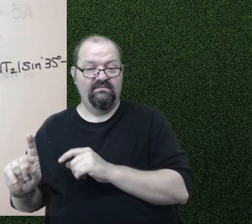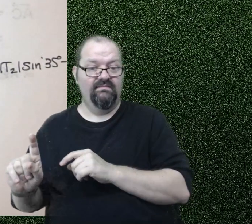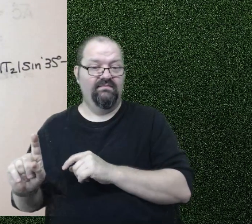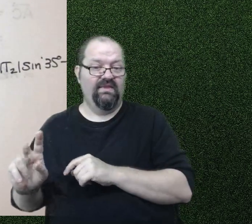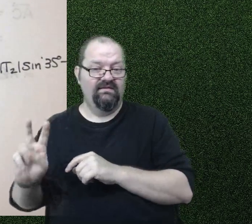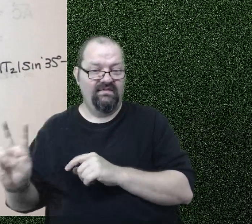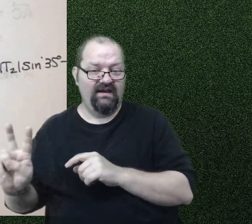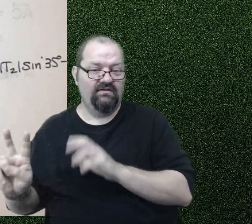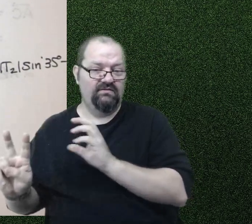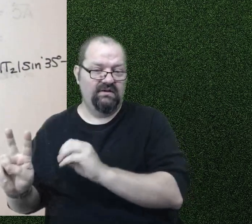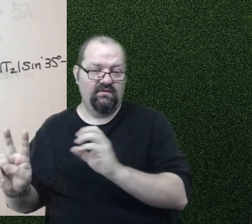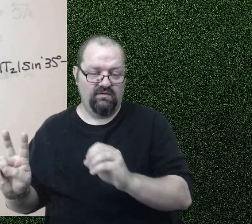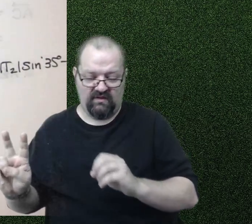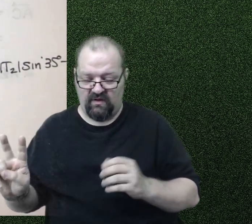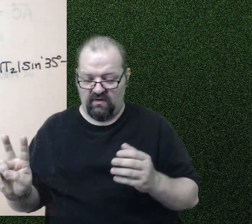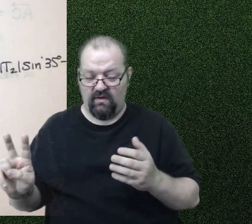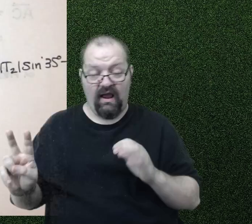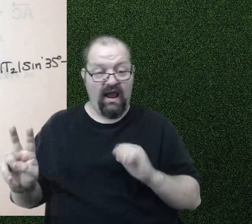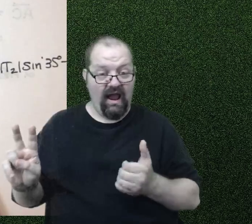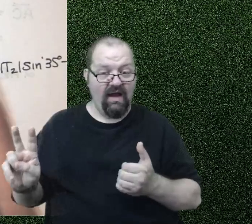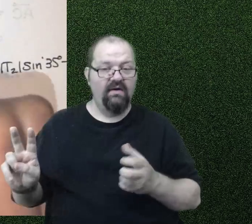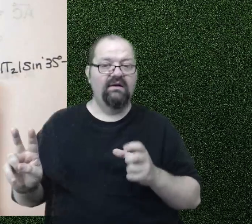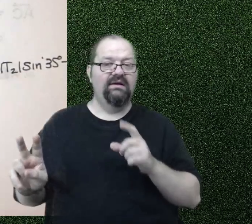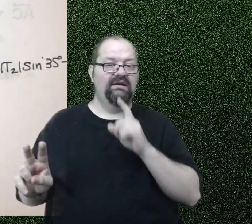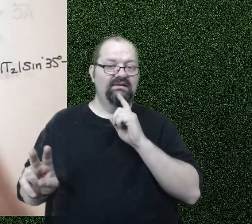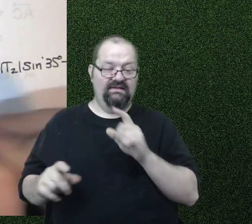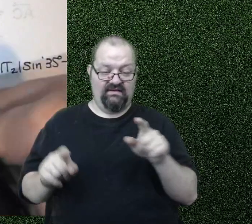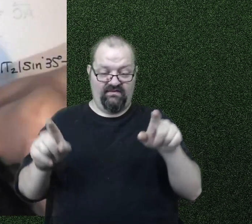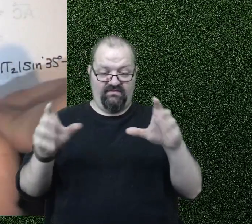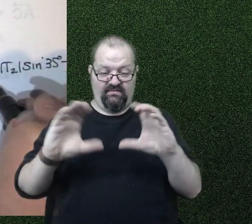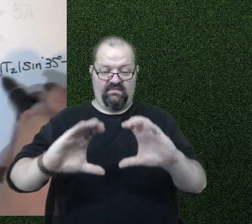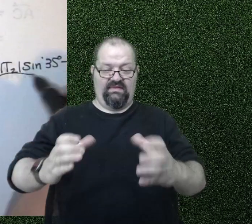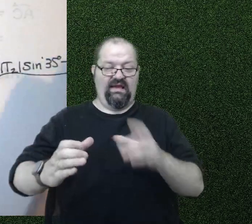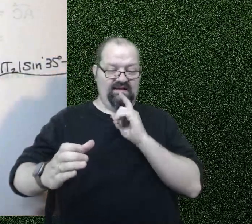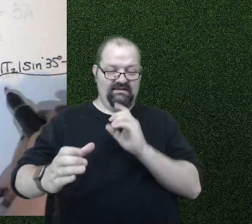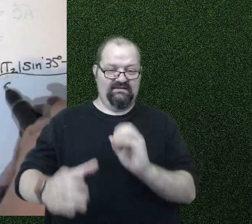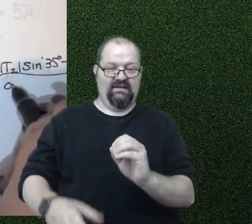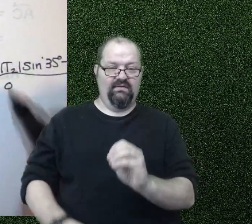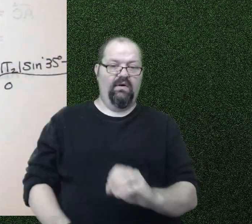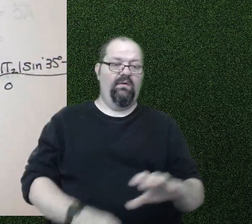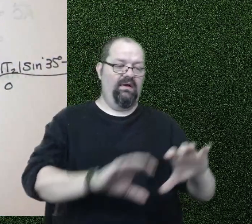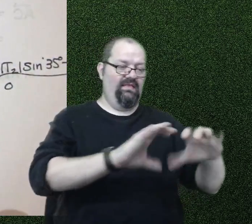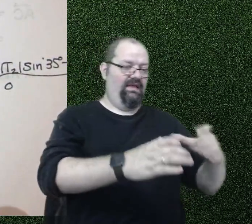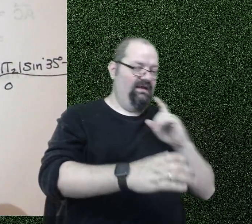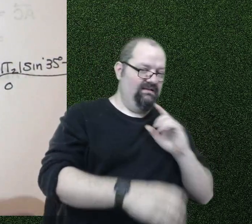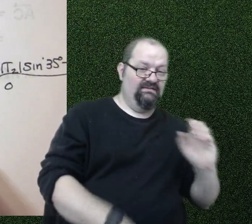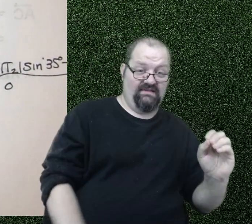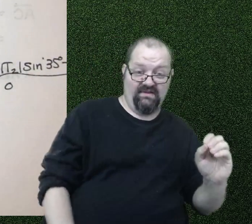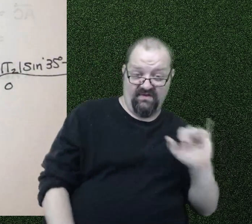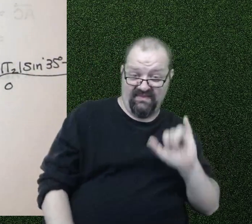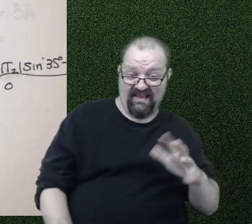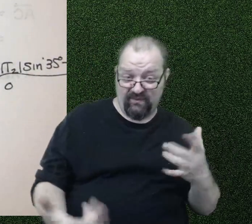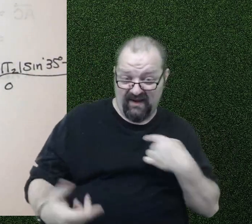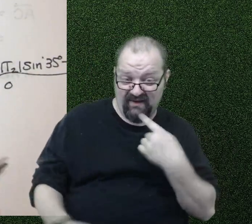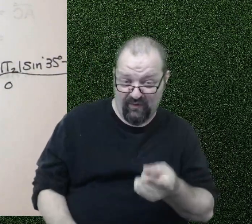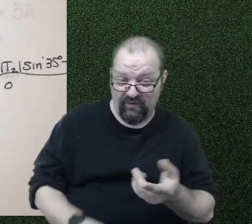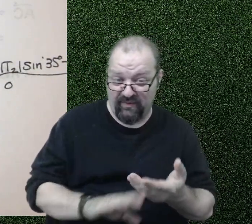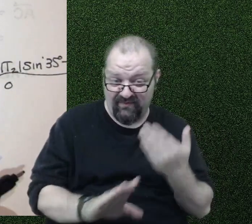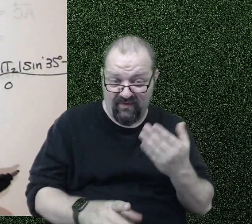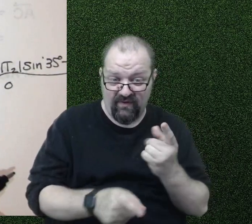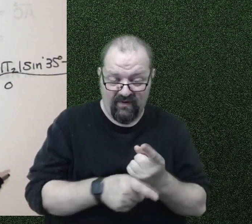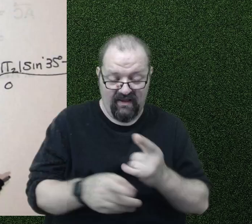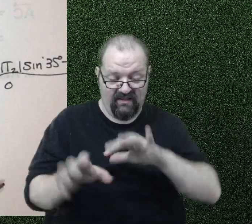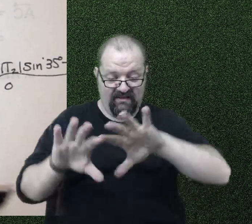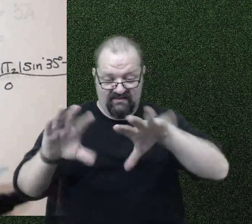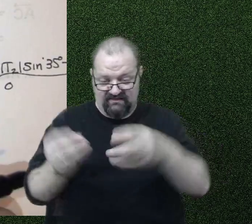0, 0, is if this is 0 and this is 0. Isn't that what I told you earlier? The sum of forces